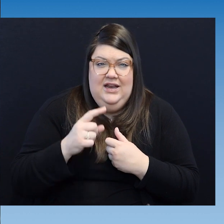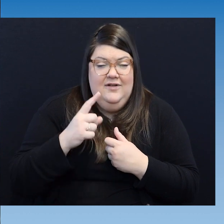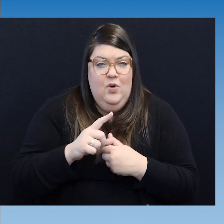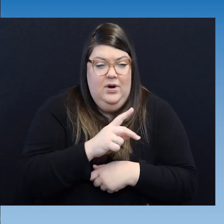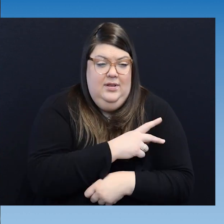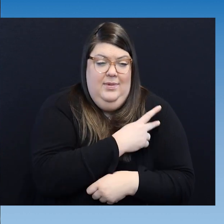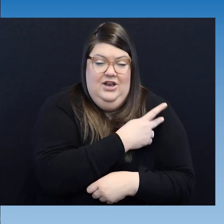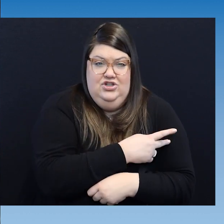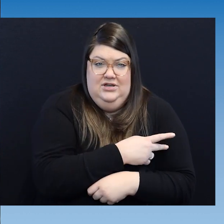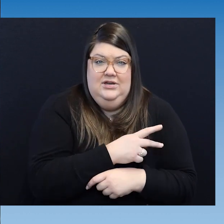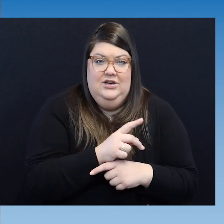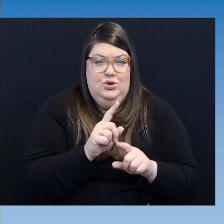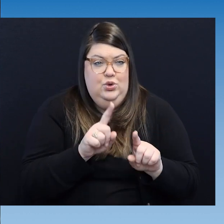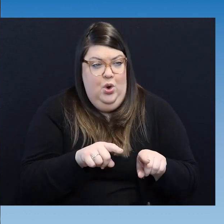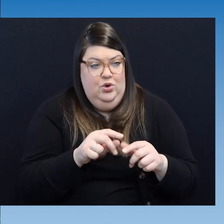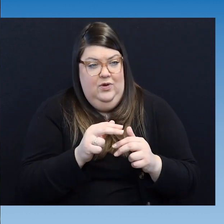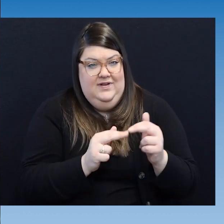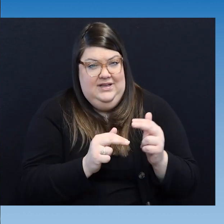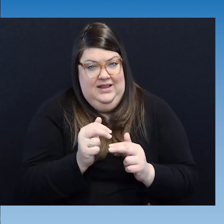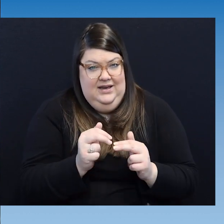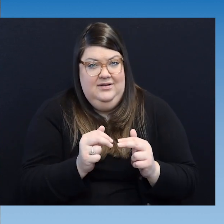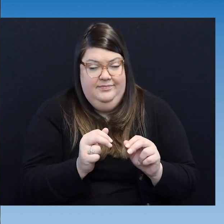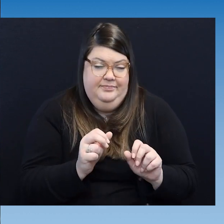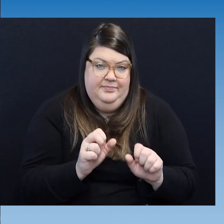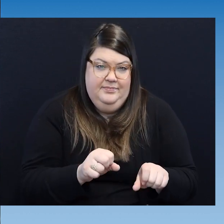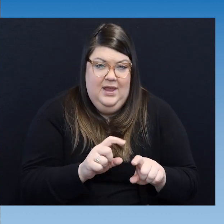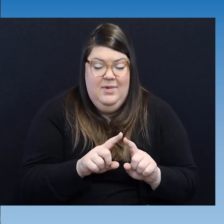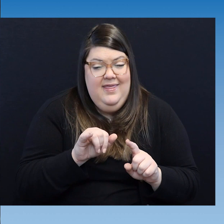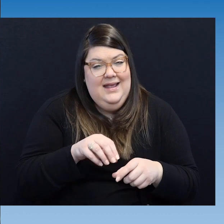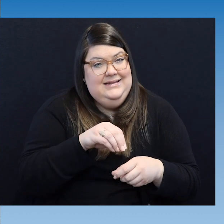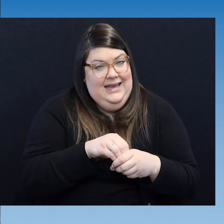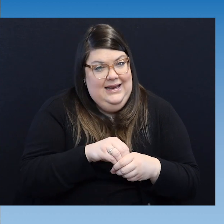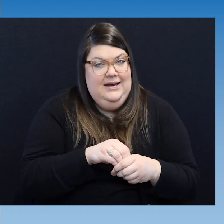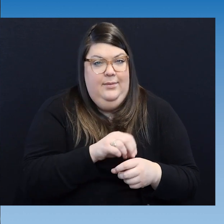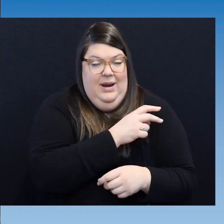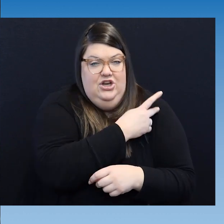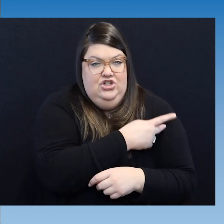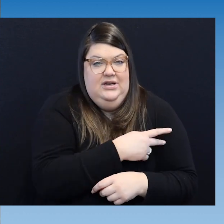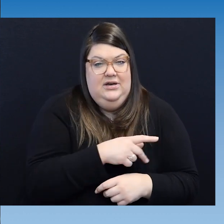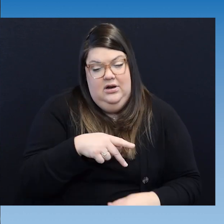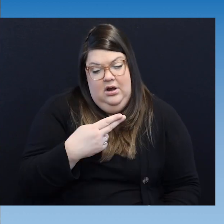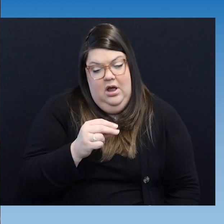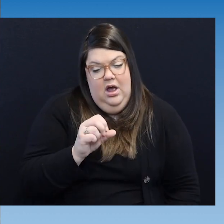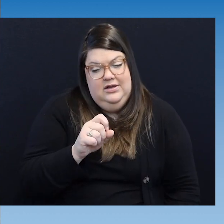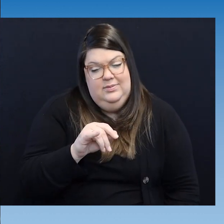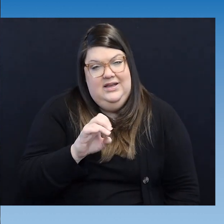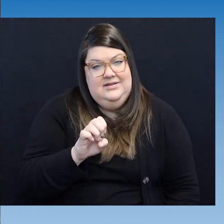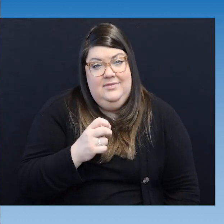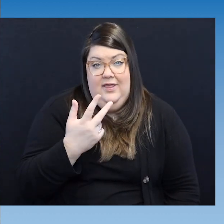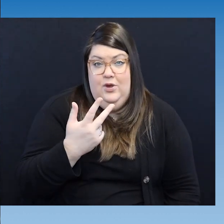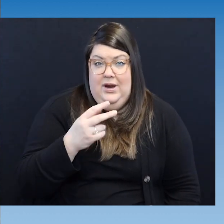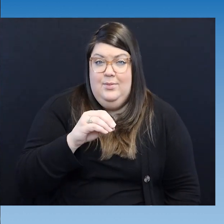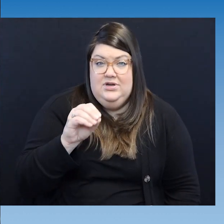go to a facility. And that's what the inpatient hospice is. 3% of